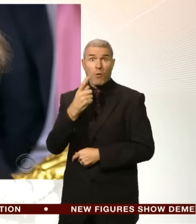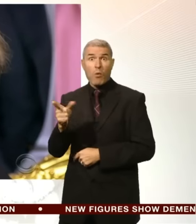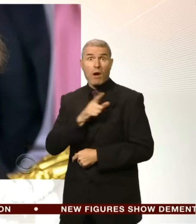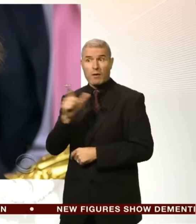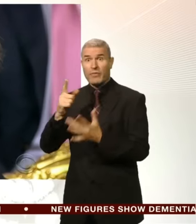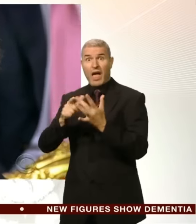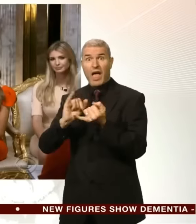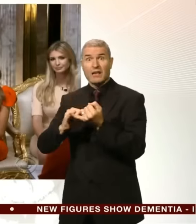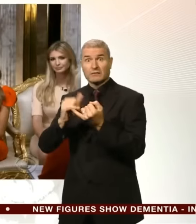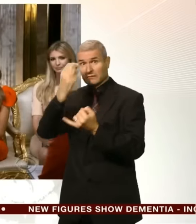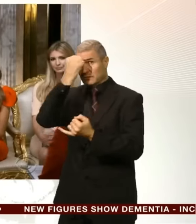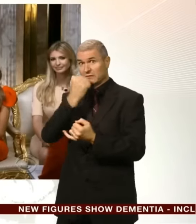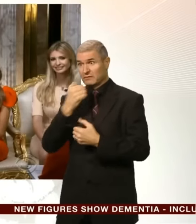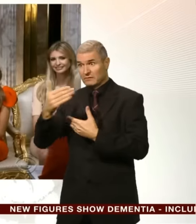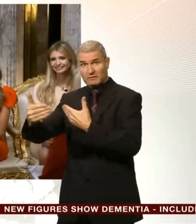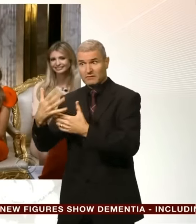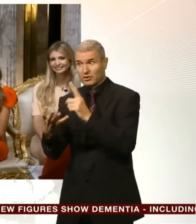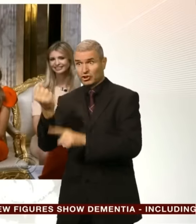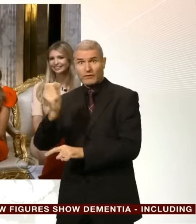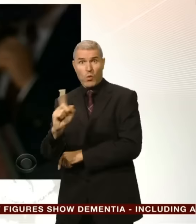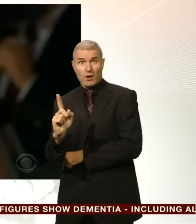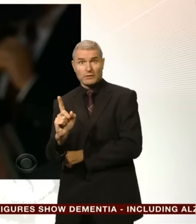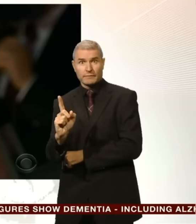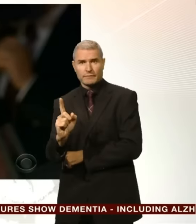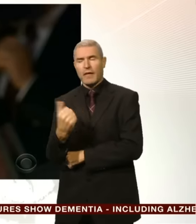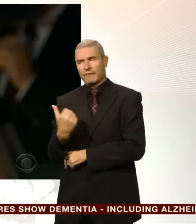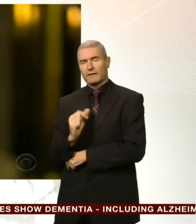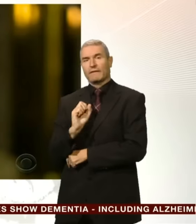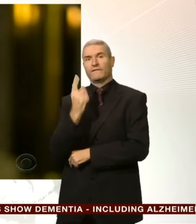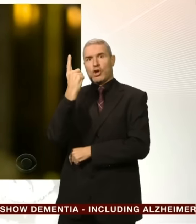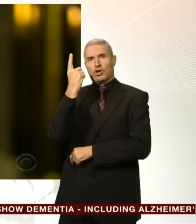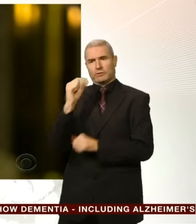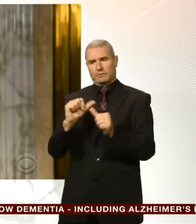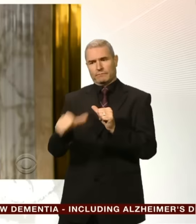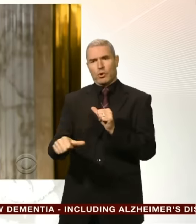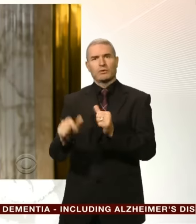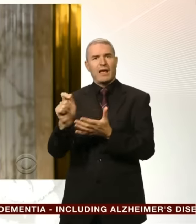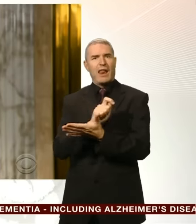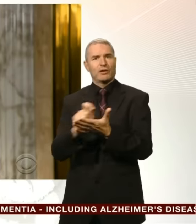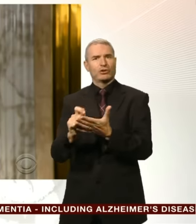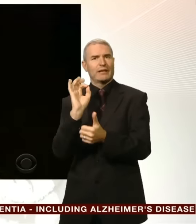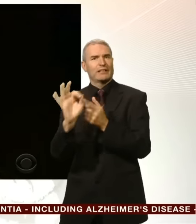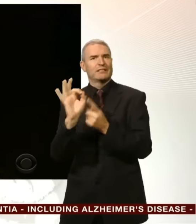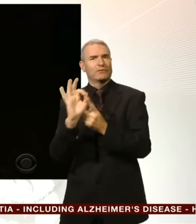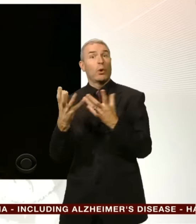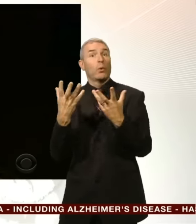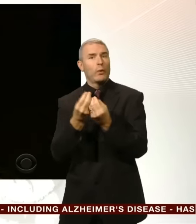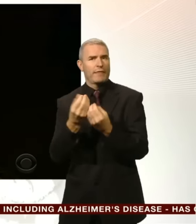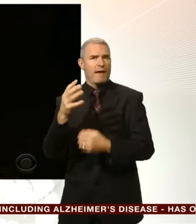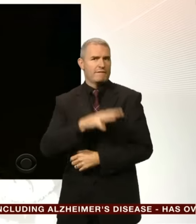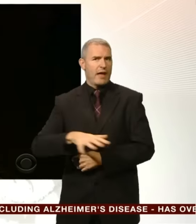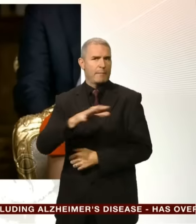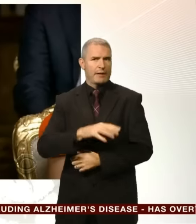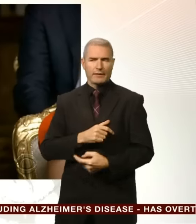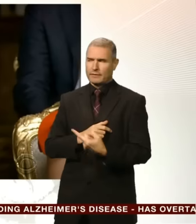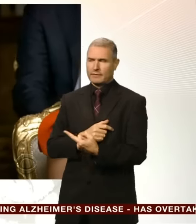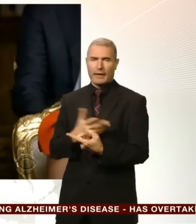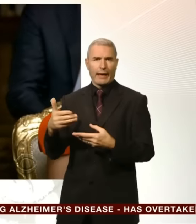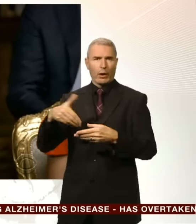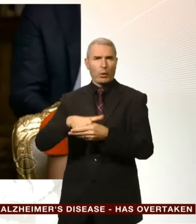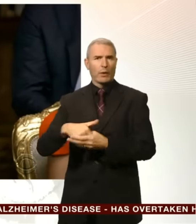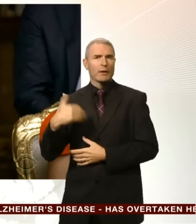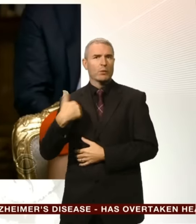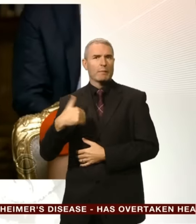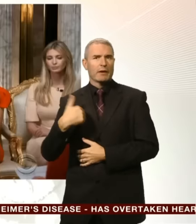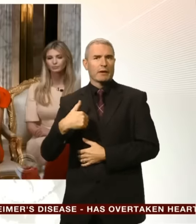the job they've done. And in this first post-election interview, Mr. Trump, surrounded by his family, including the woman soon